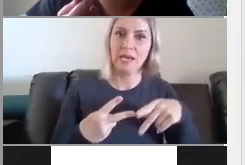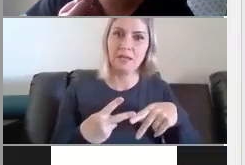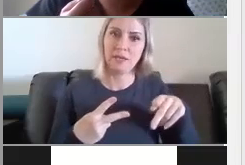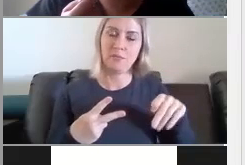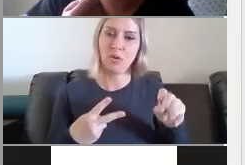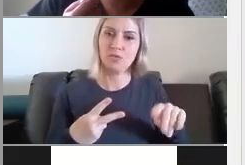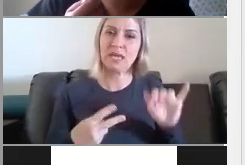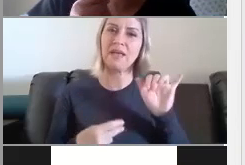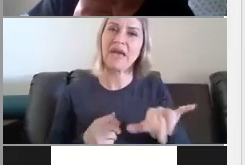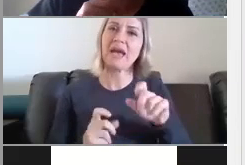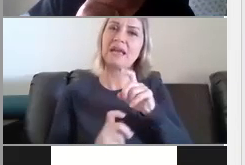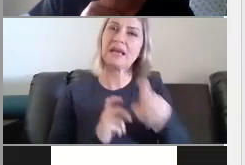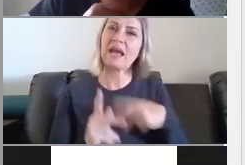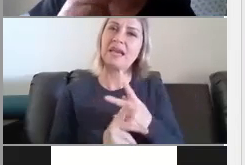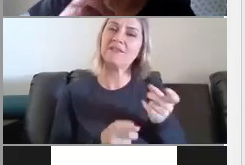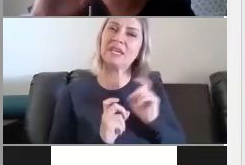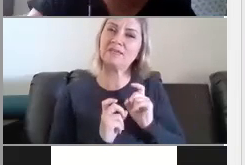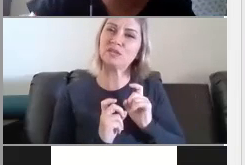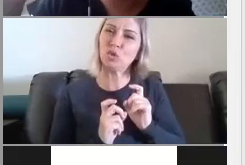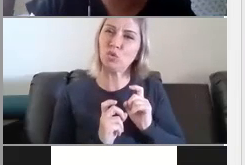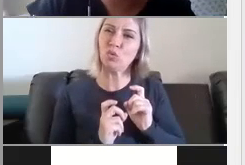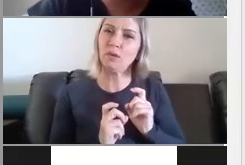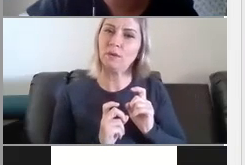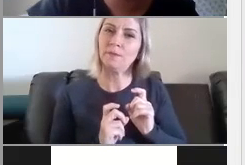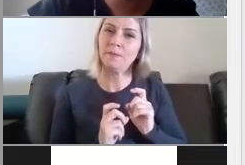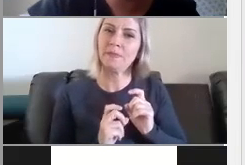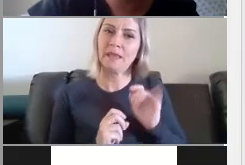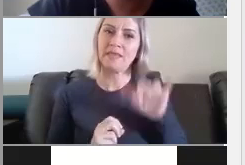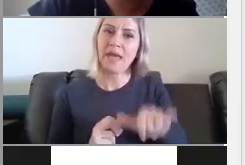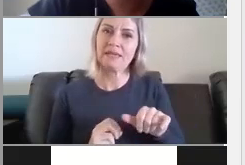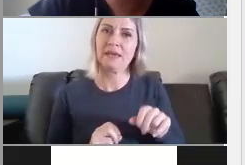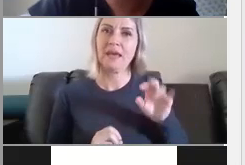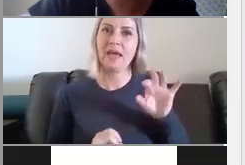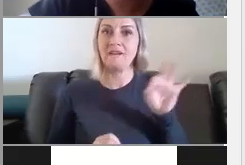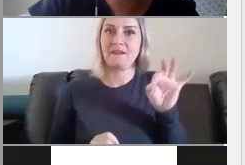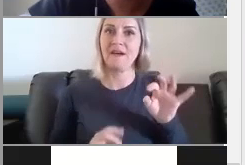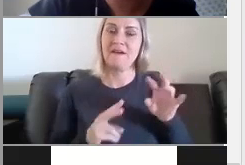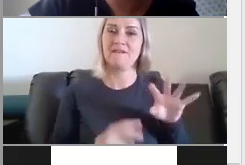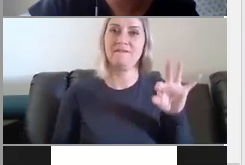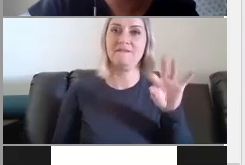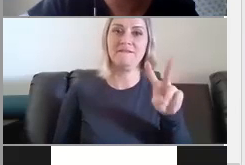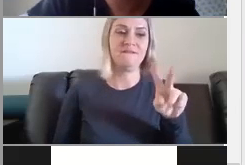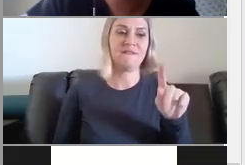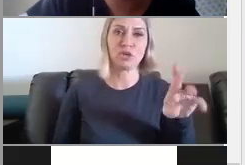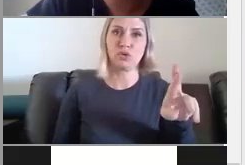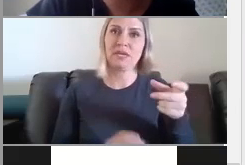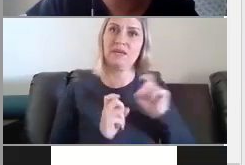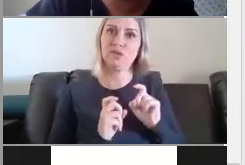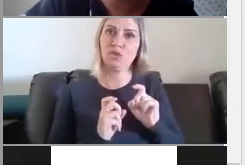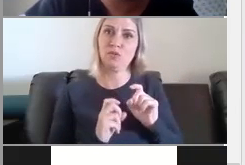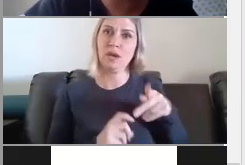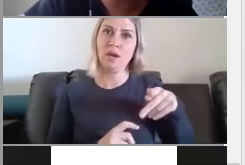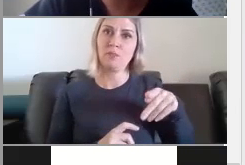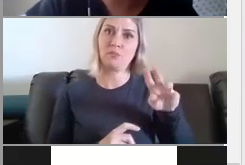sort of gives you, then just had F left, and that is why F had the last two pre-visit and post-visit numbers, right? So F